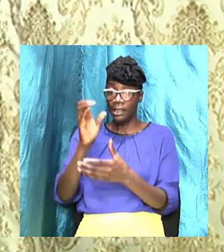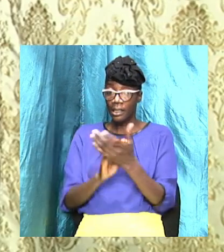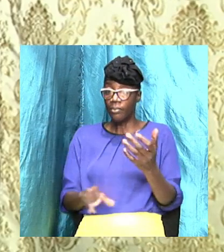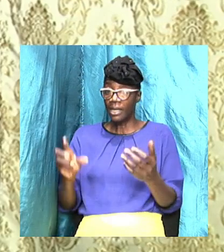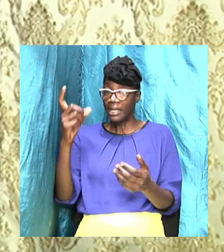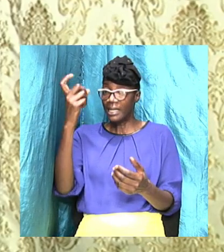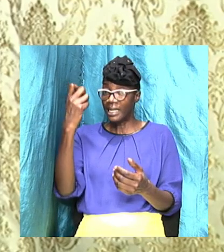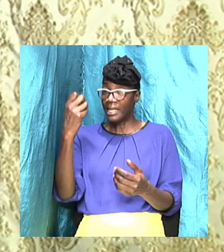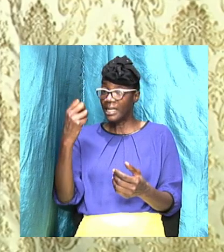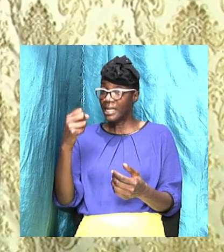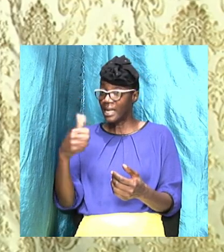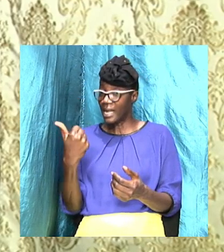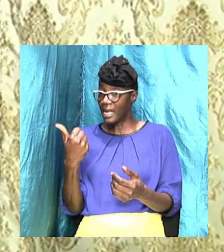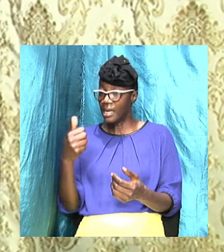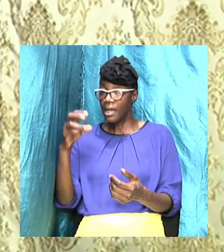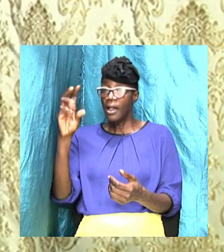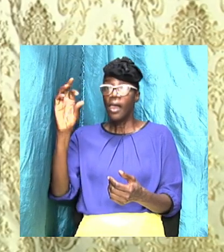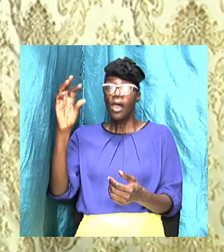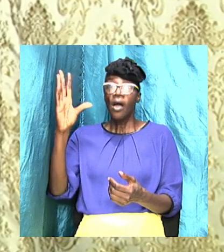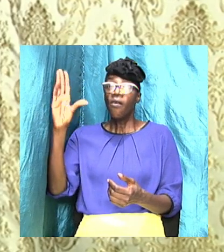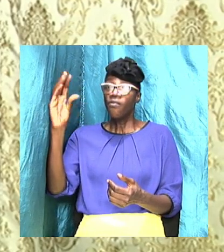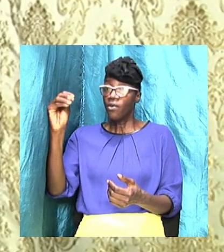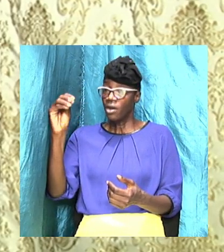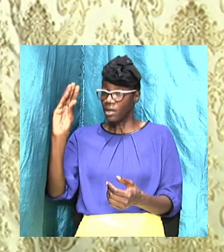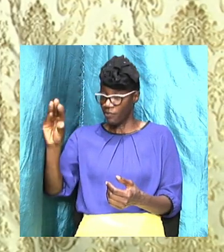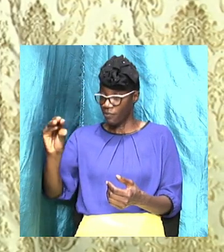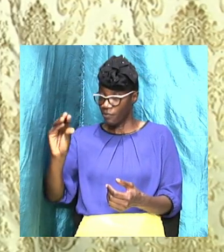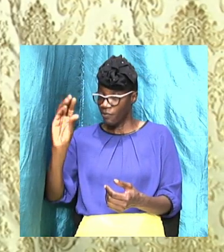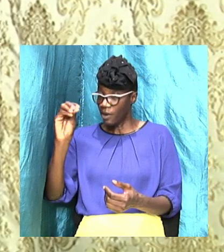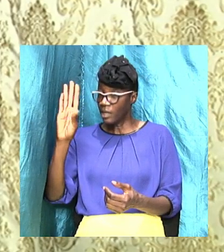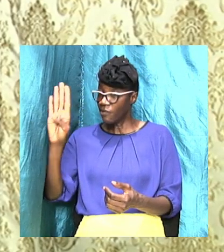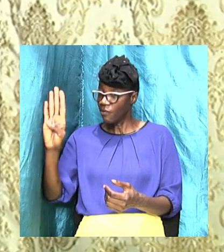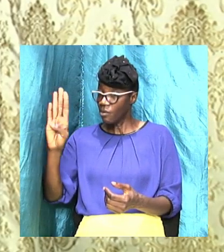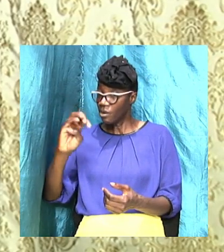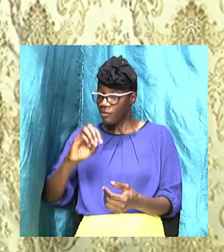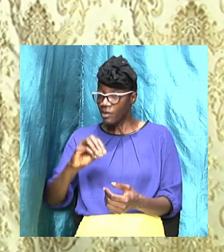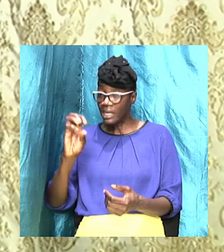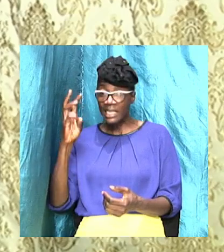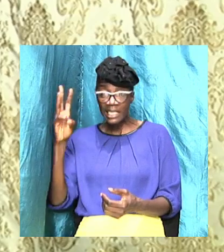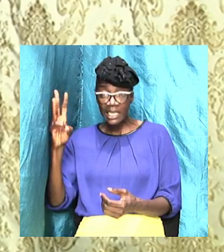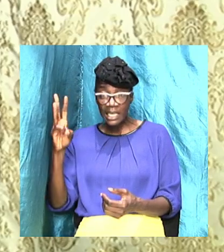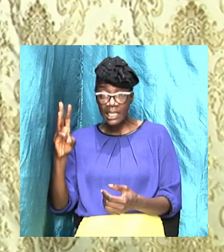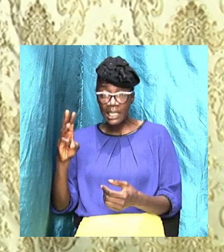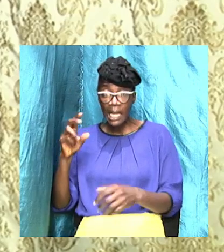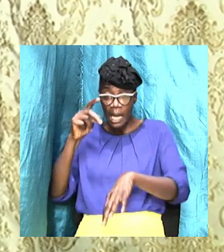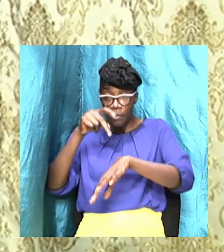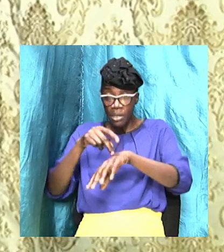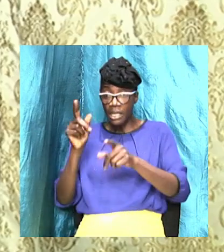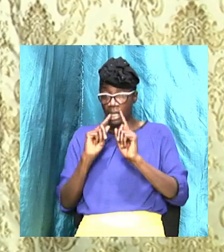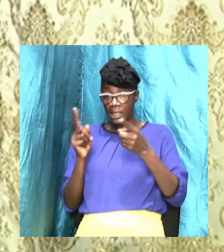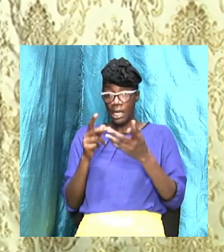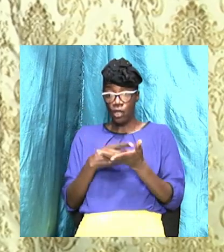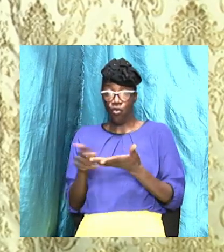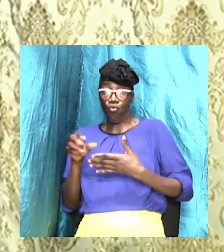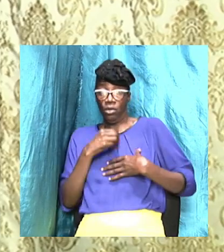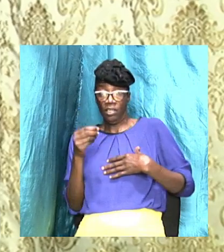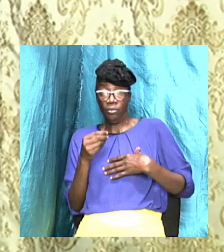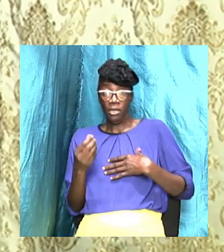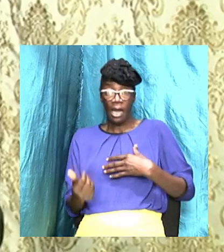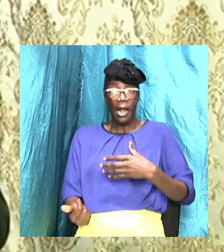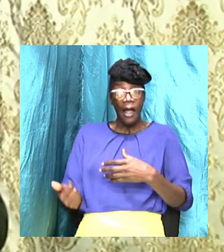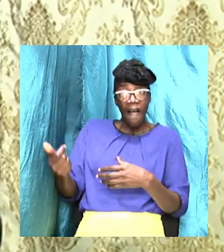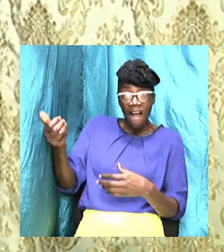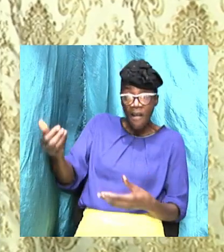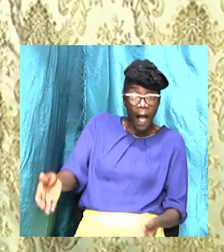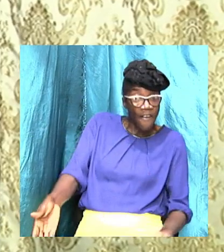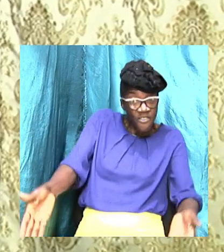46. While Peter yet spake these words, the Holy Ghost fell on them. Yes,